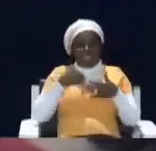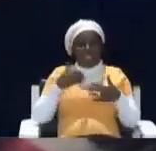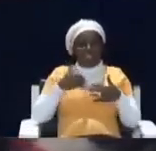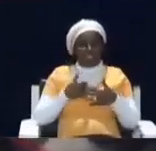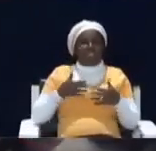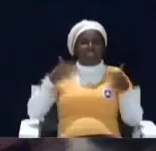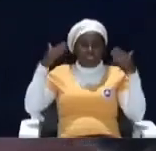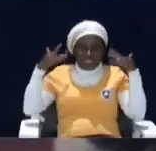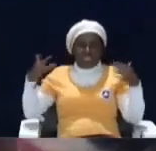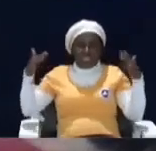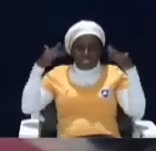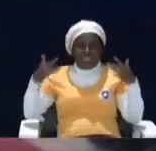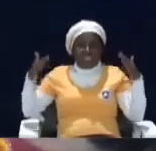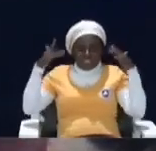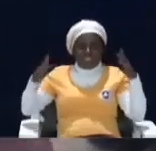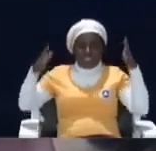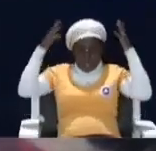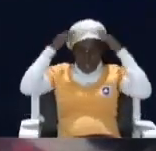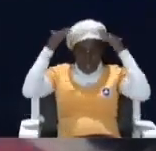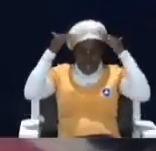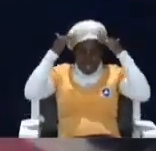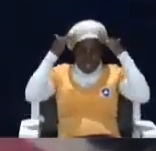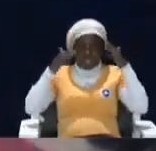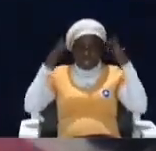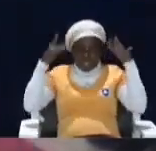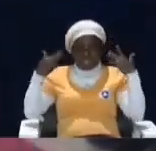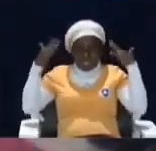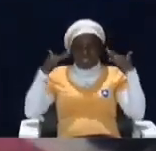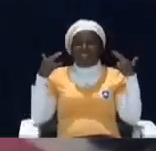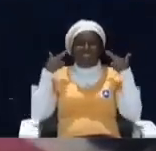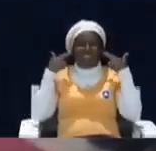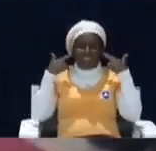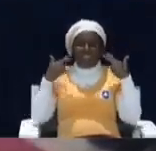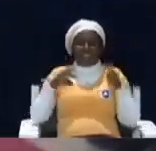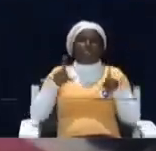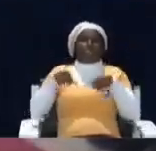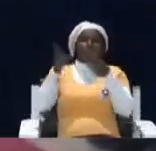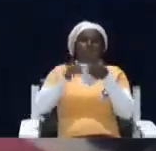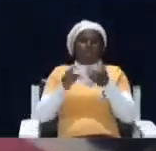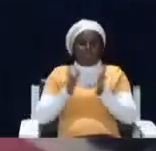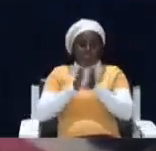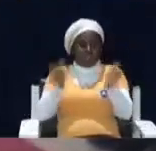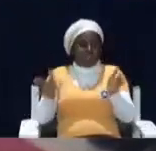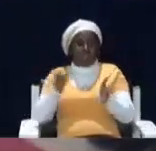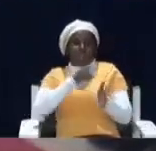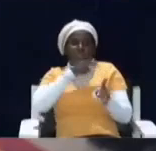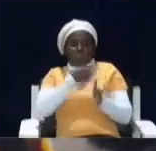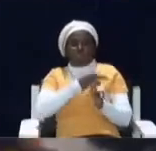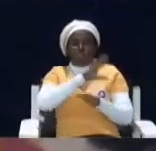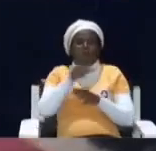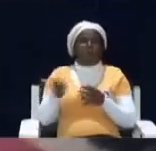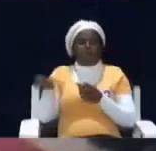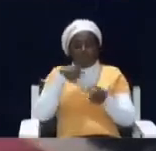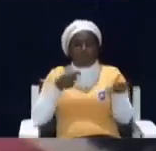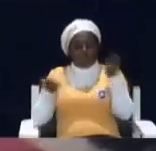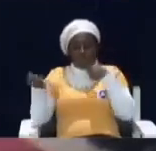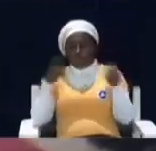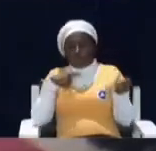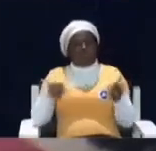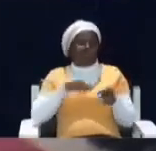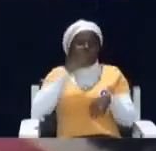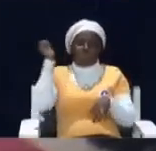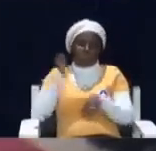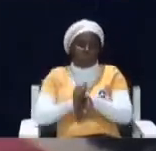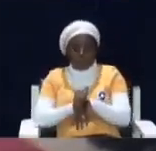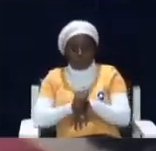noise in my head, to my ears. I went to the general hospital, all the medicine given to me, all to no